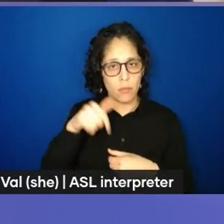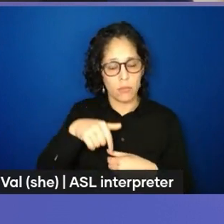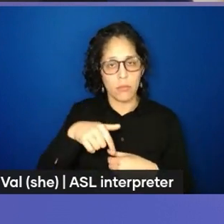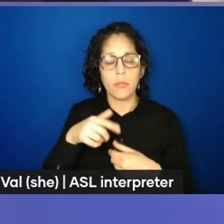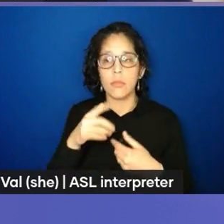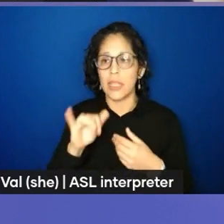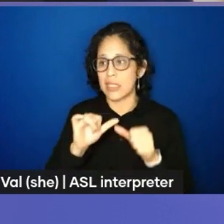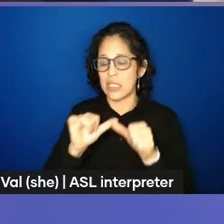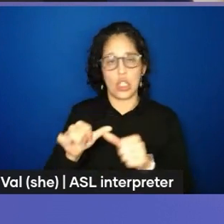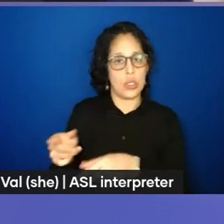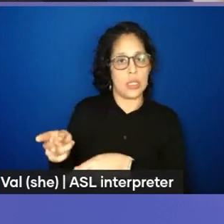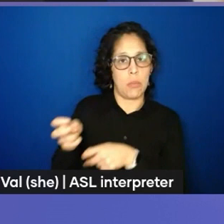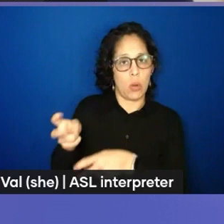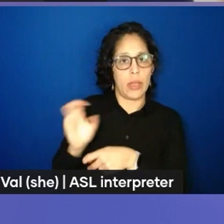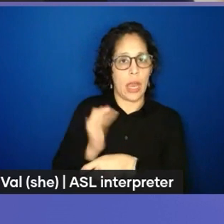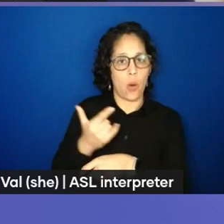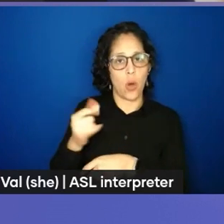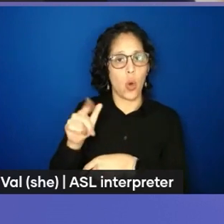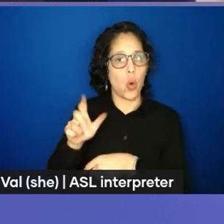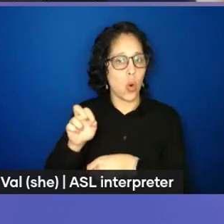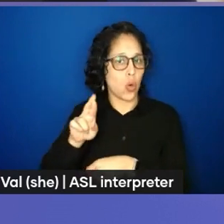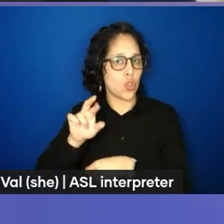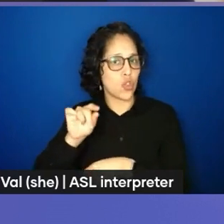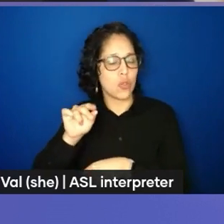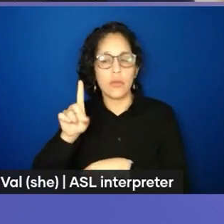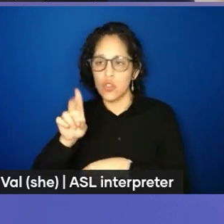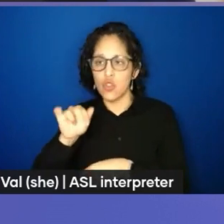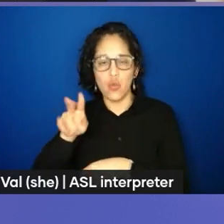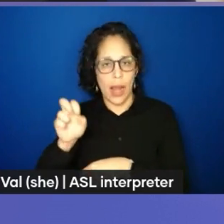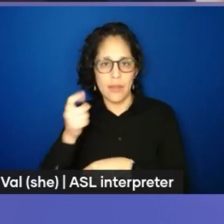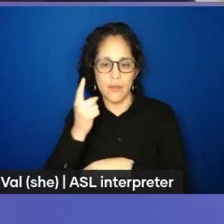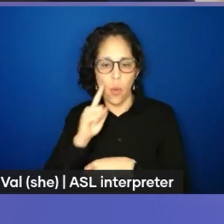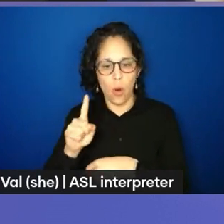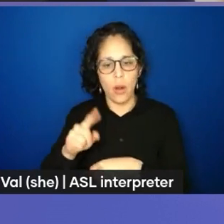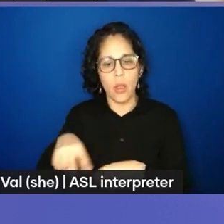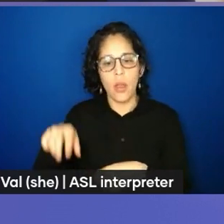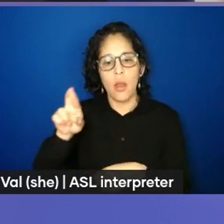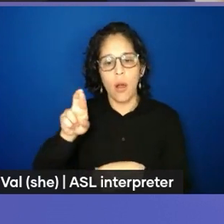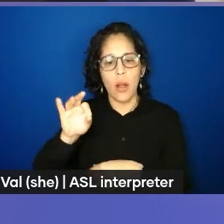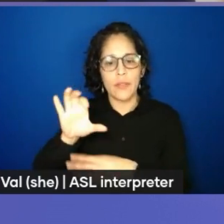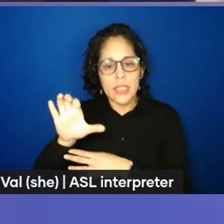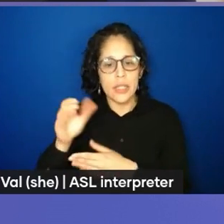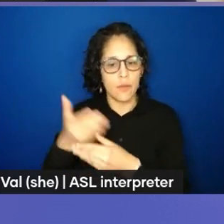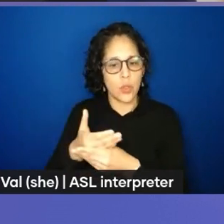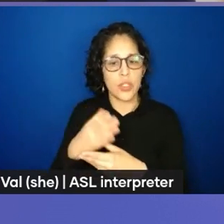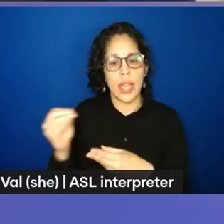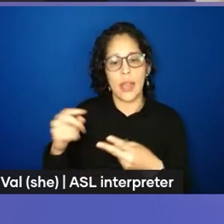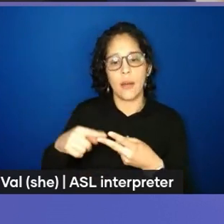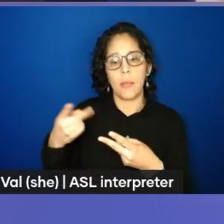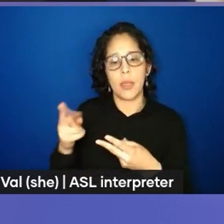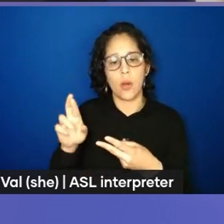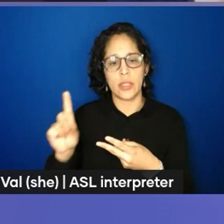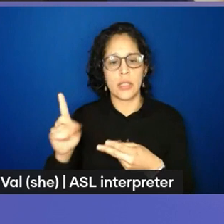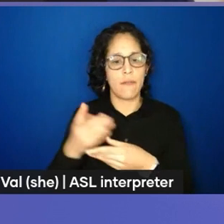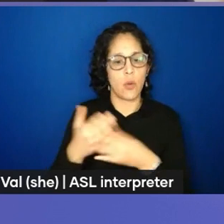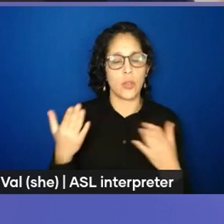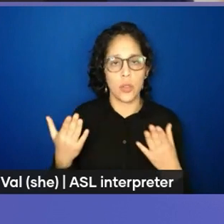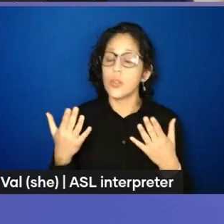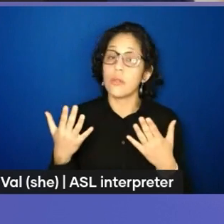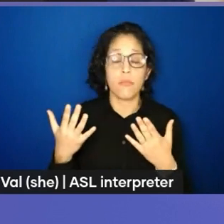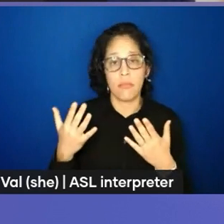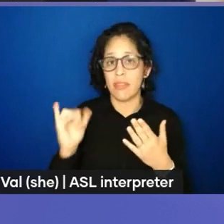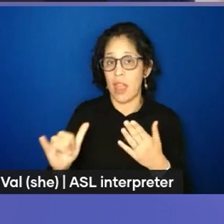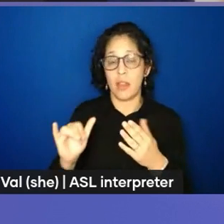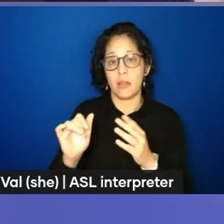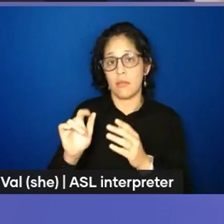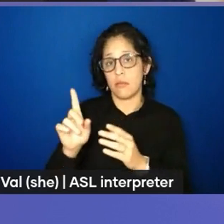continuously pulling our Google Drives for the RFC folders and PRD folders. And it'll still, once the document pops up in